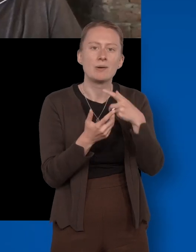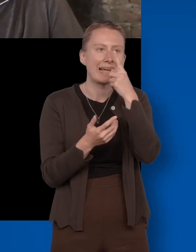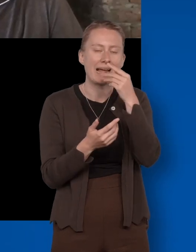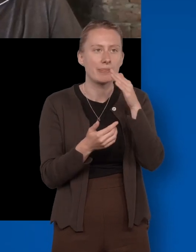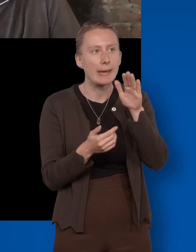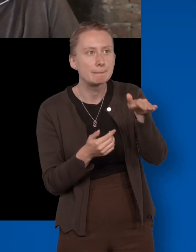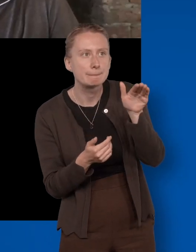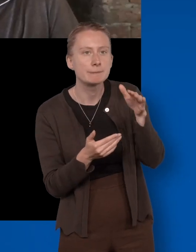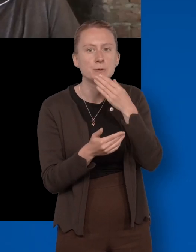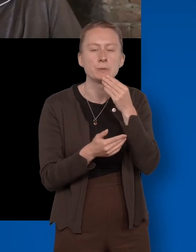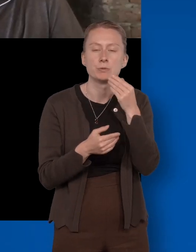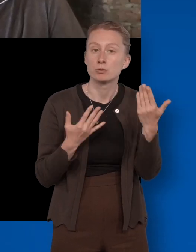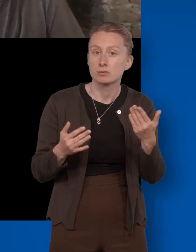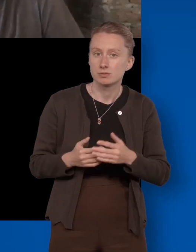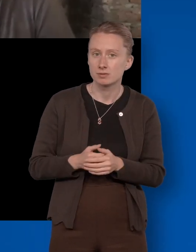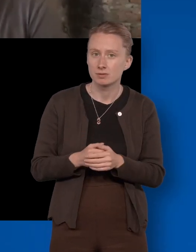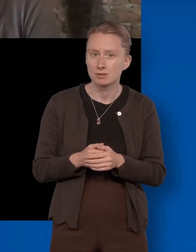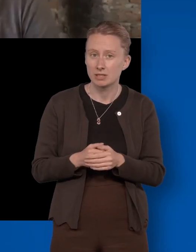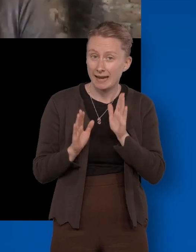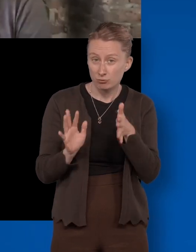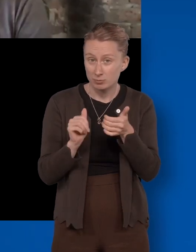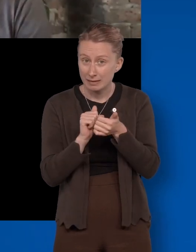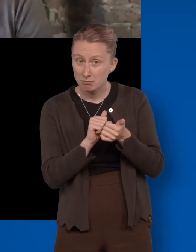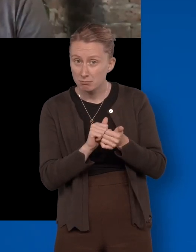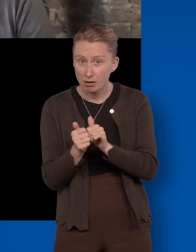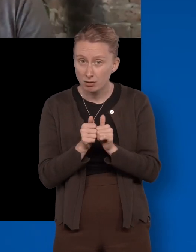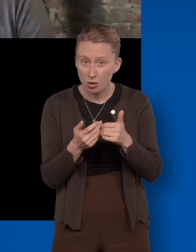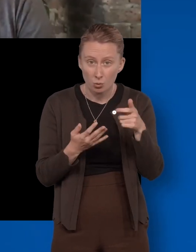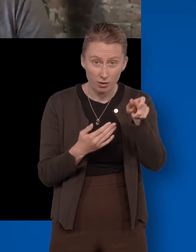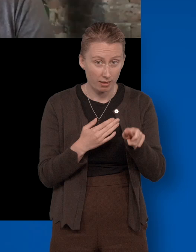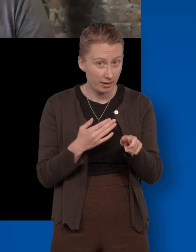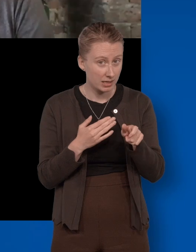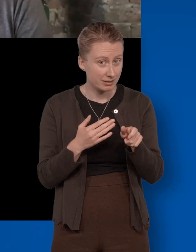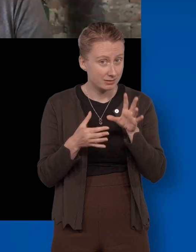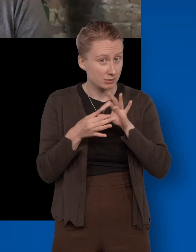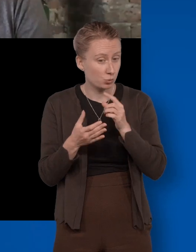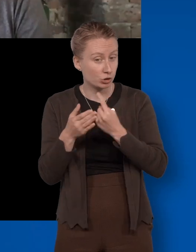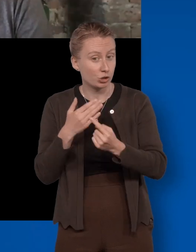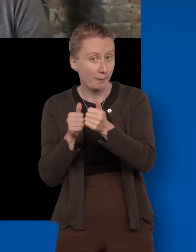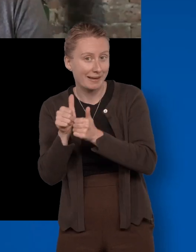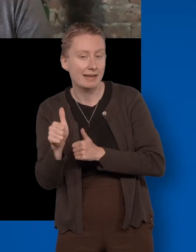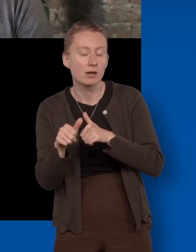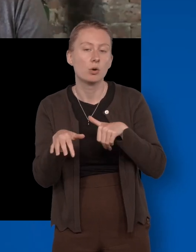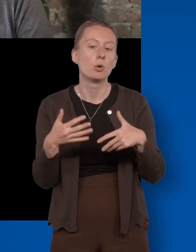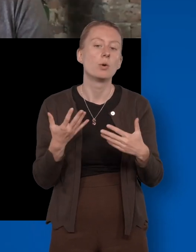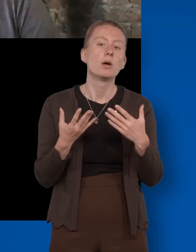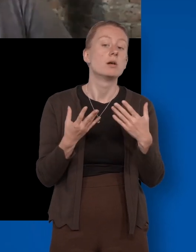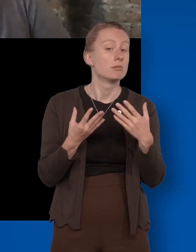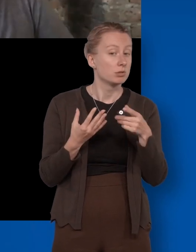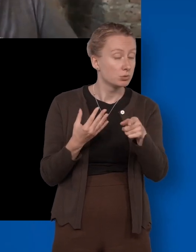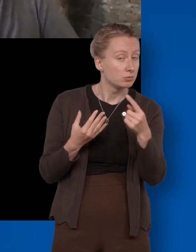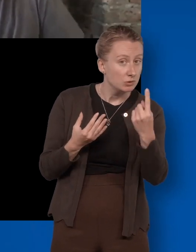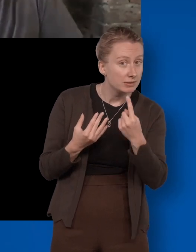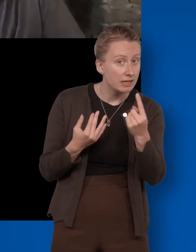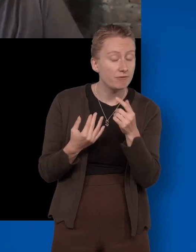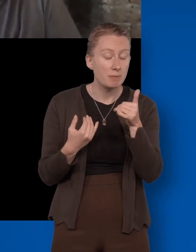how do they go about being able to use it? Is it basically if you're a partner or if you're a client of Autonomy, or is this something that you guys are